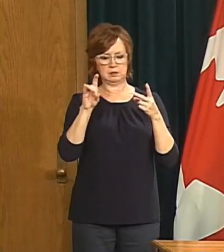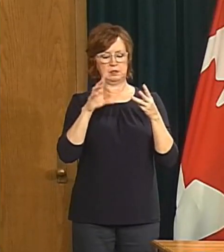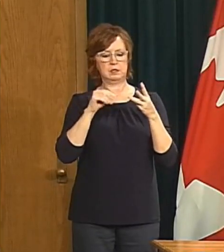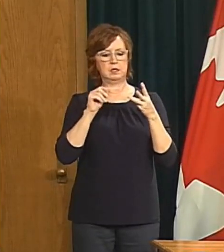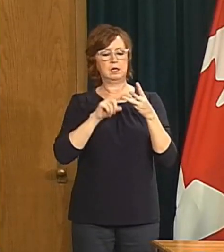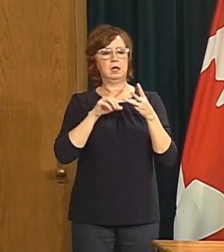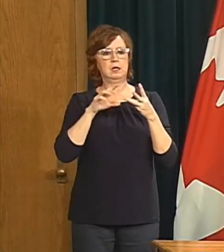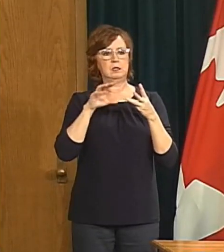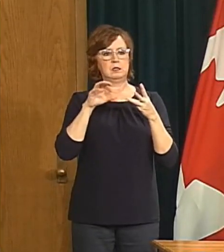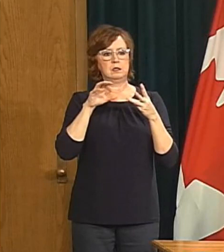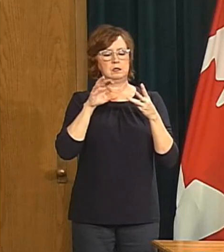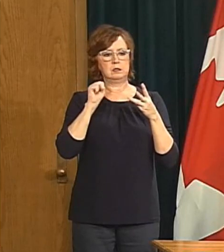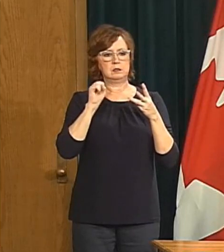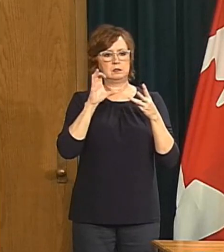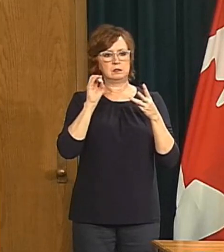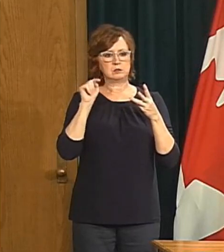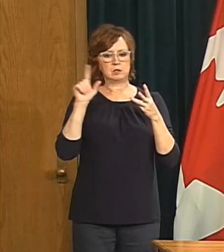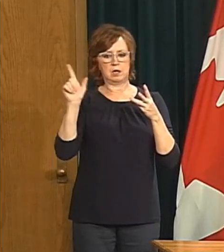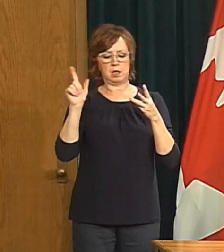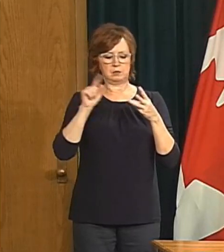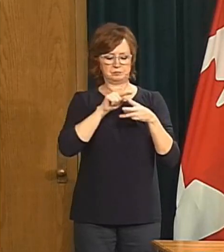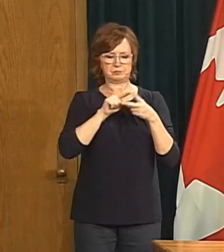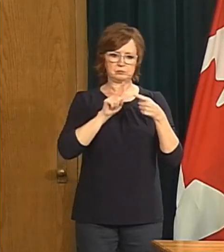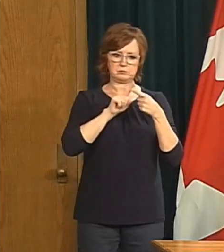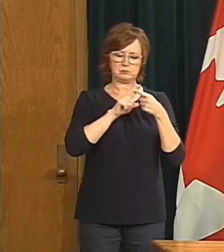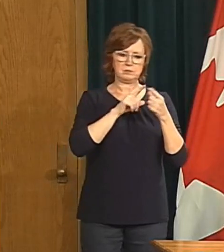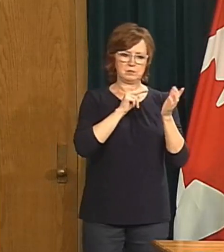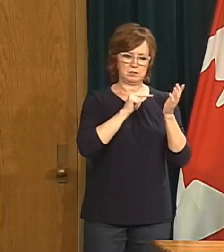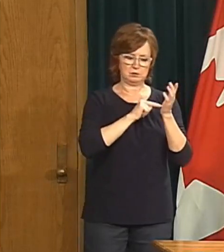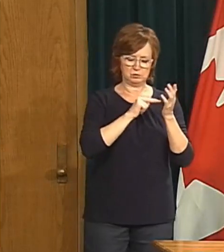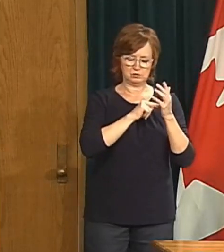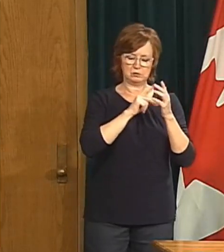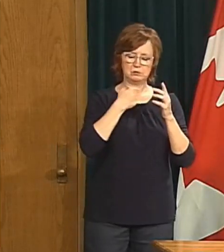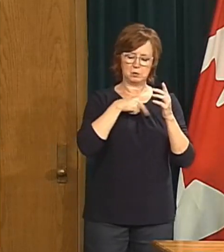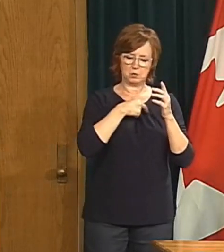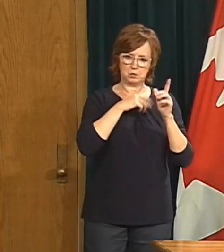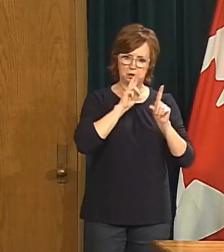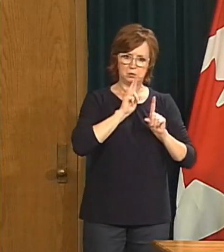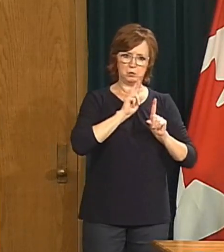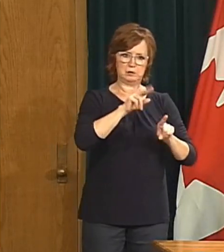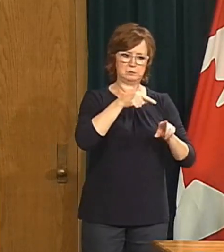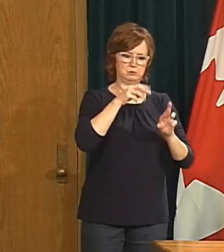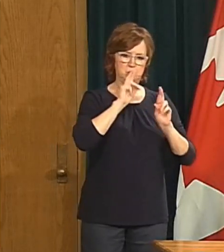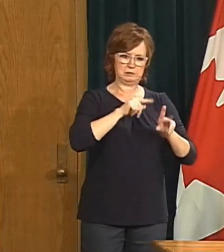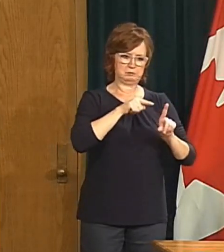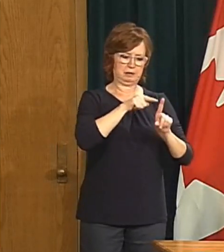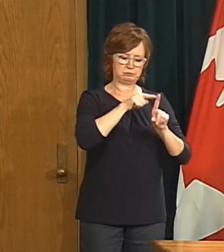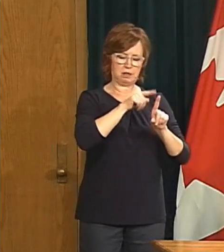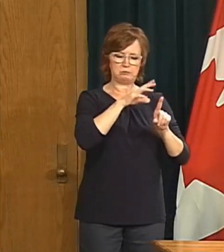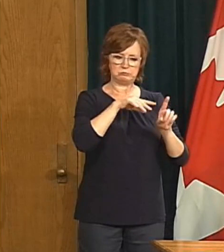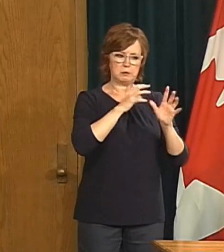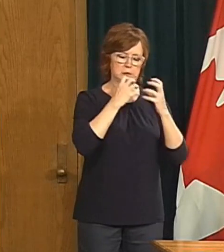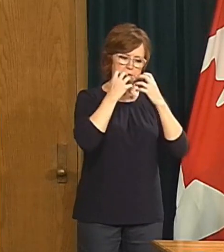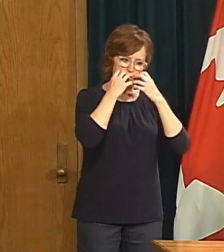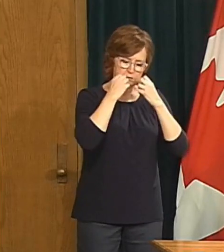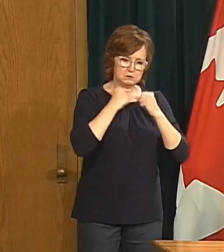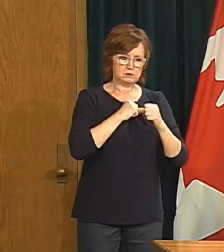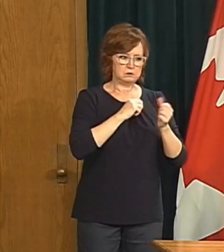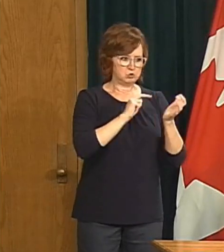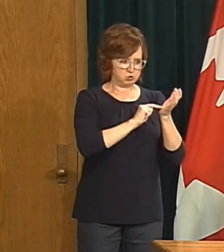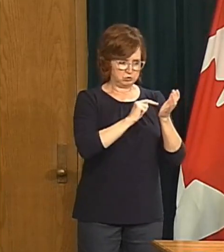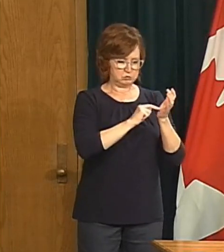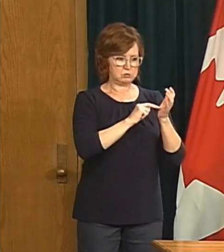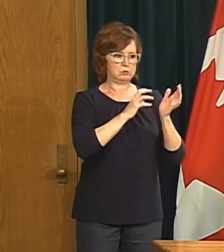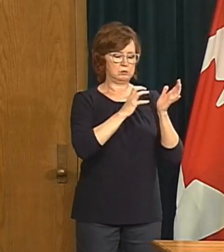individual privacy of healthcare workers. Like I said, they are stepping forward while everyone else is staying home. And we need to understand